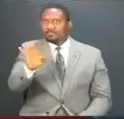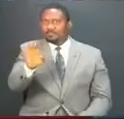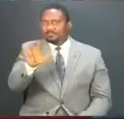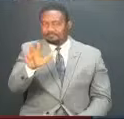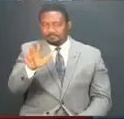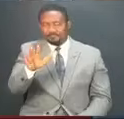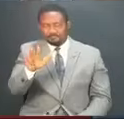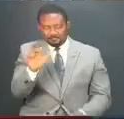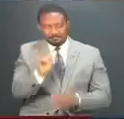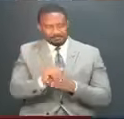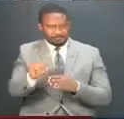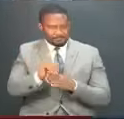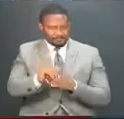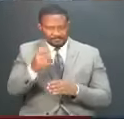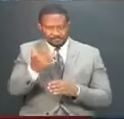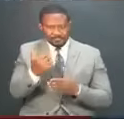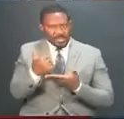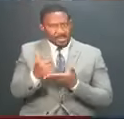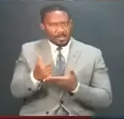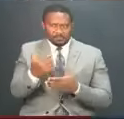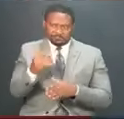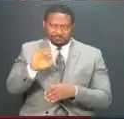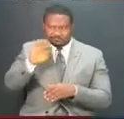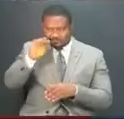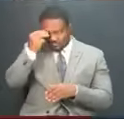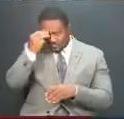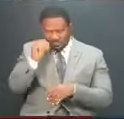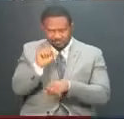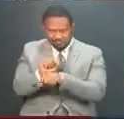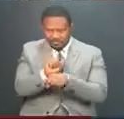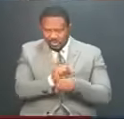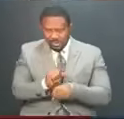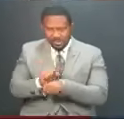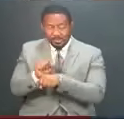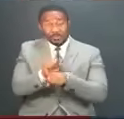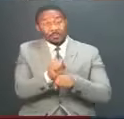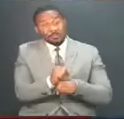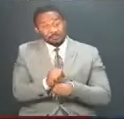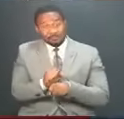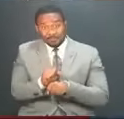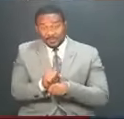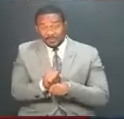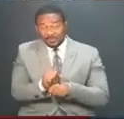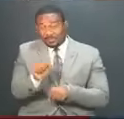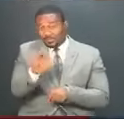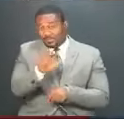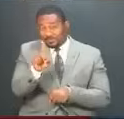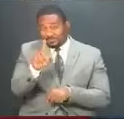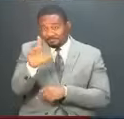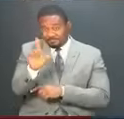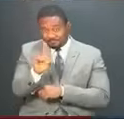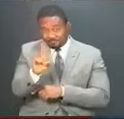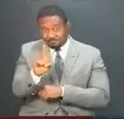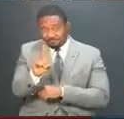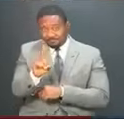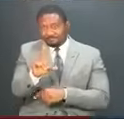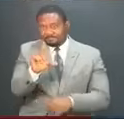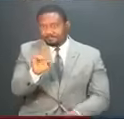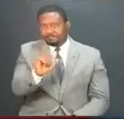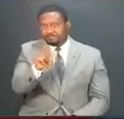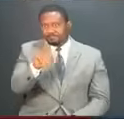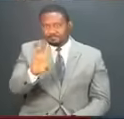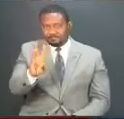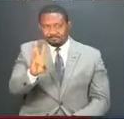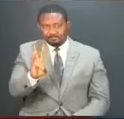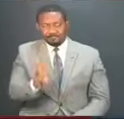1,349,588,593 Ghana cedis to enable the ministry to effectively undertake its planned activities for the 2026